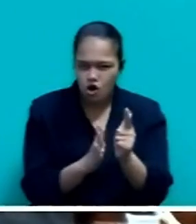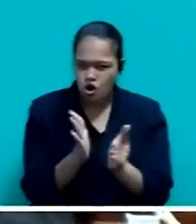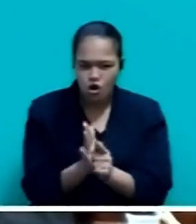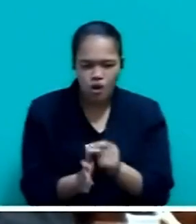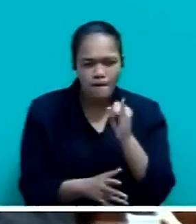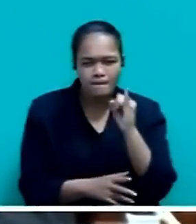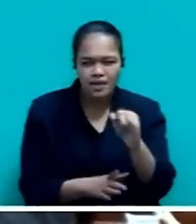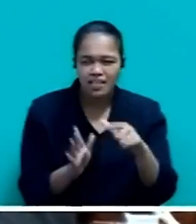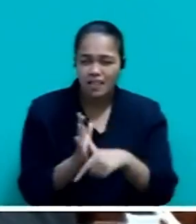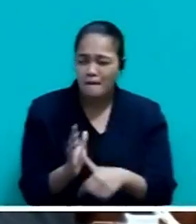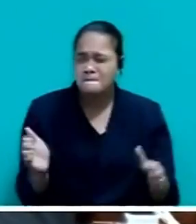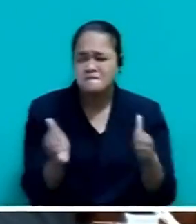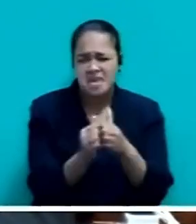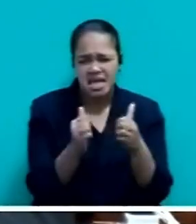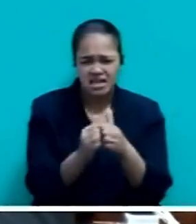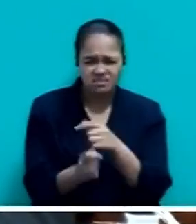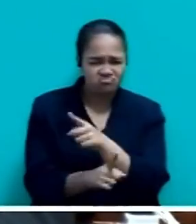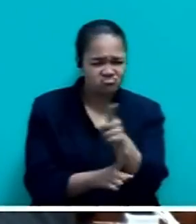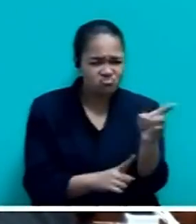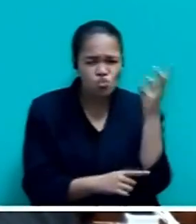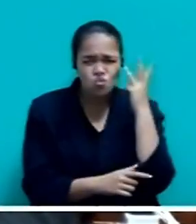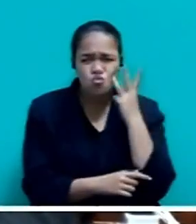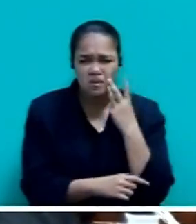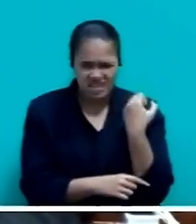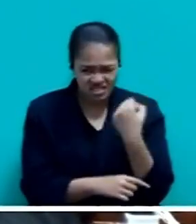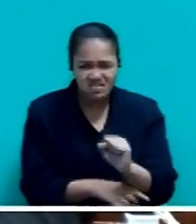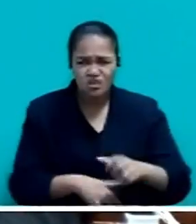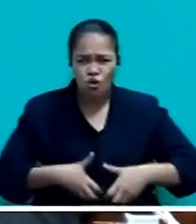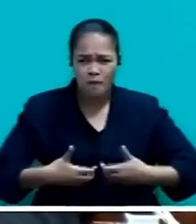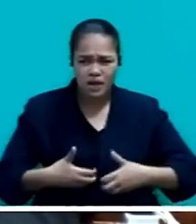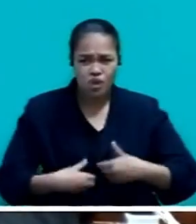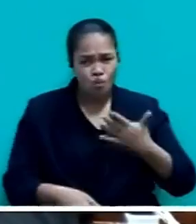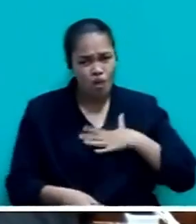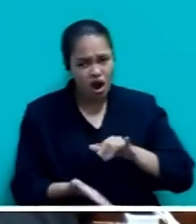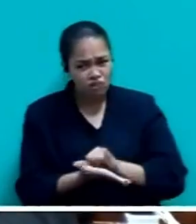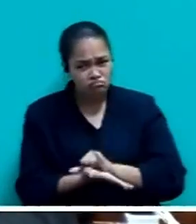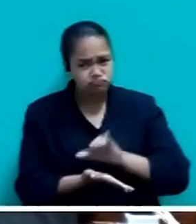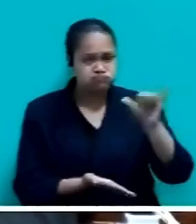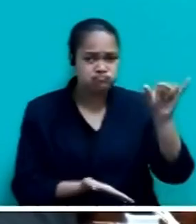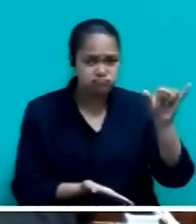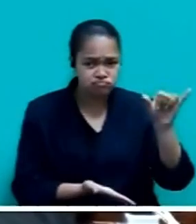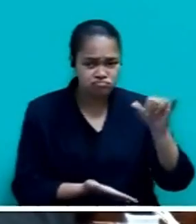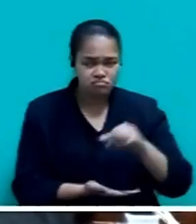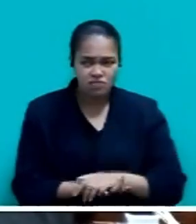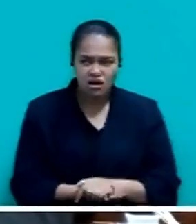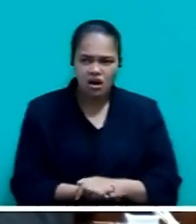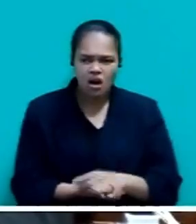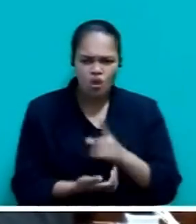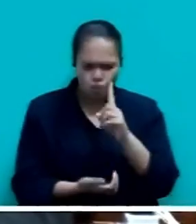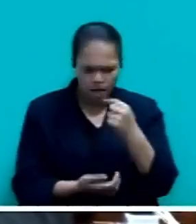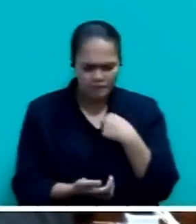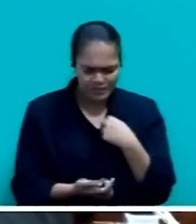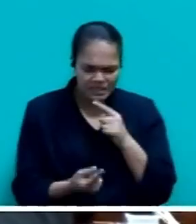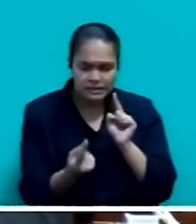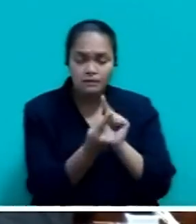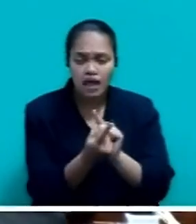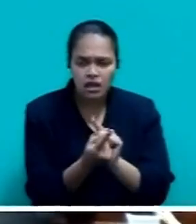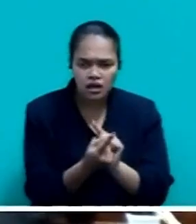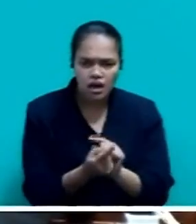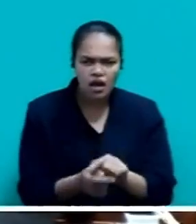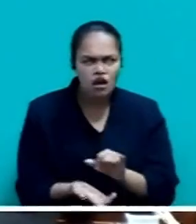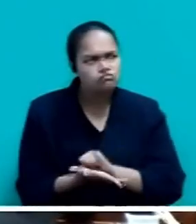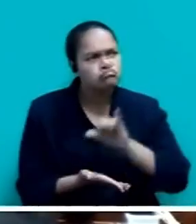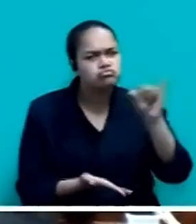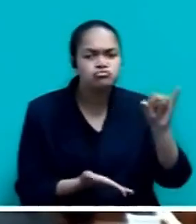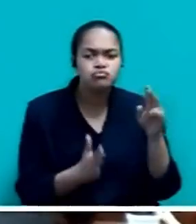and many women are still complaining if they want to travel. I know at least one that I met has to travel to New